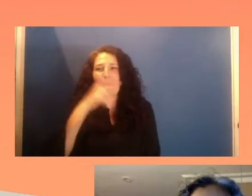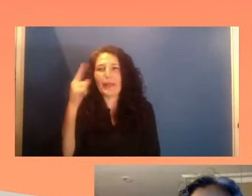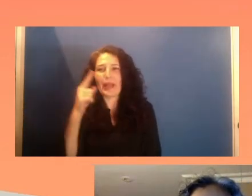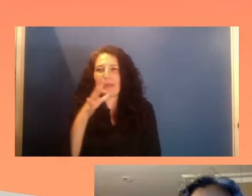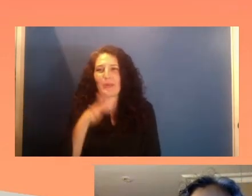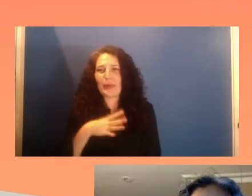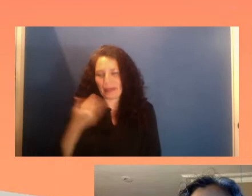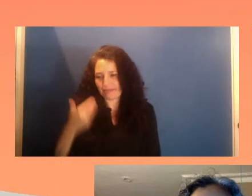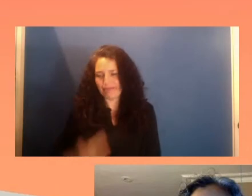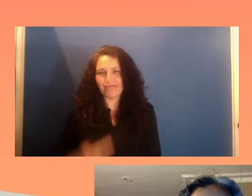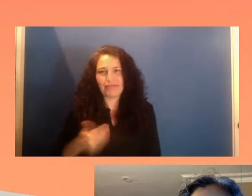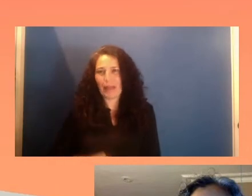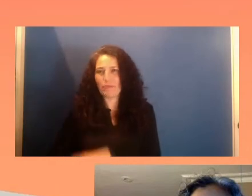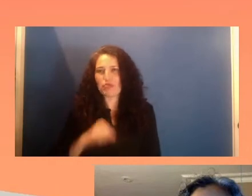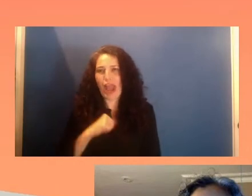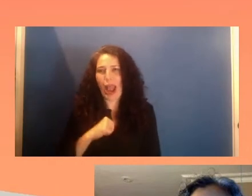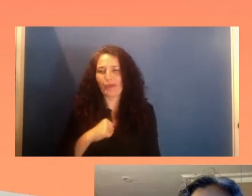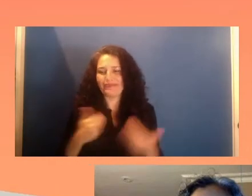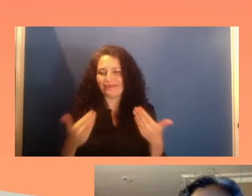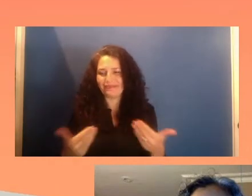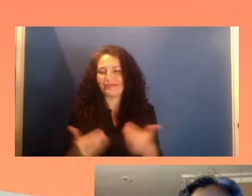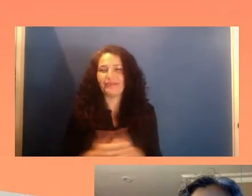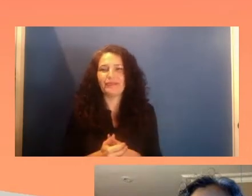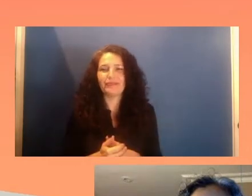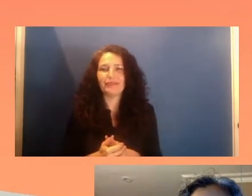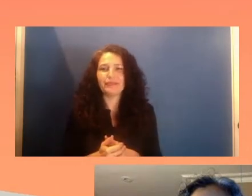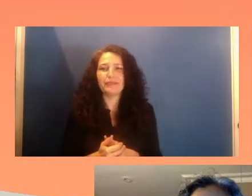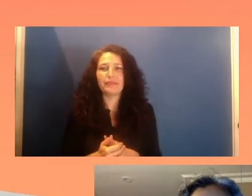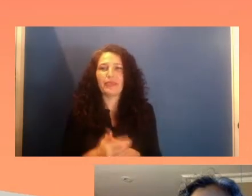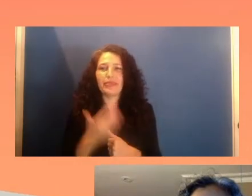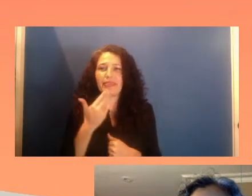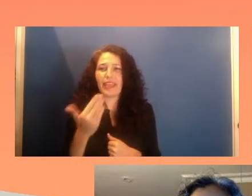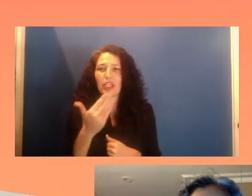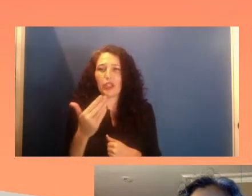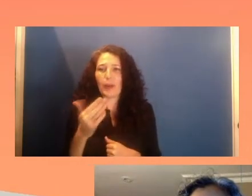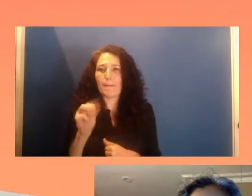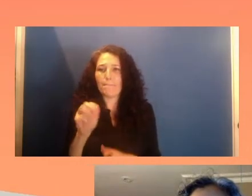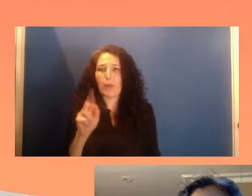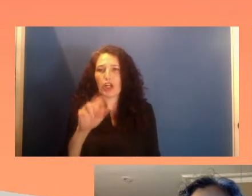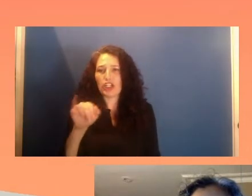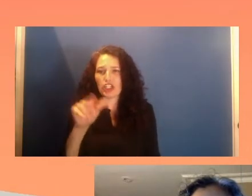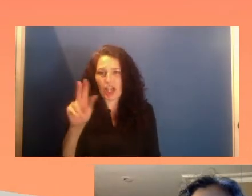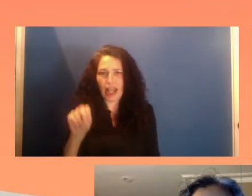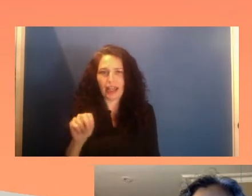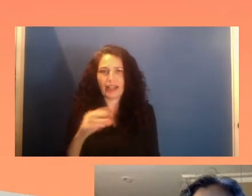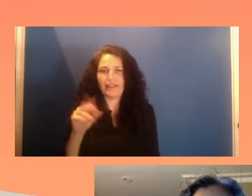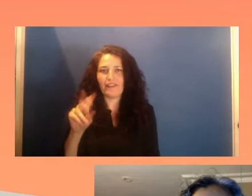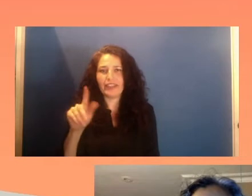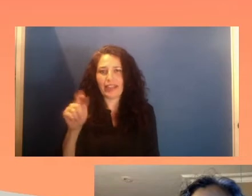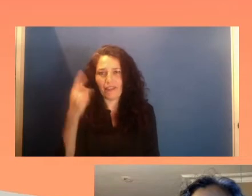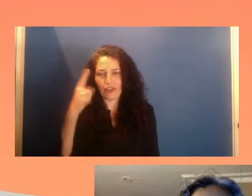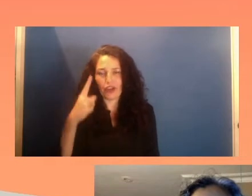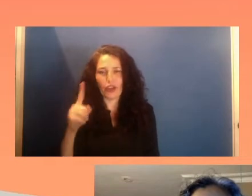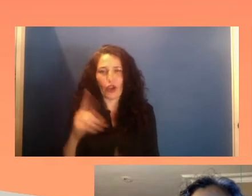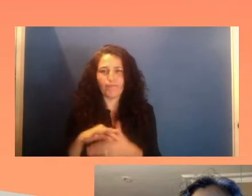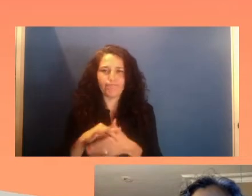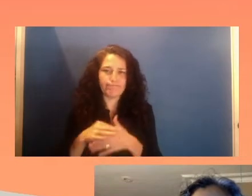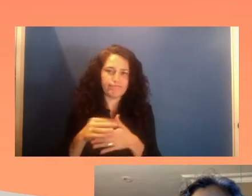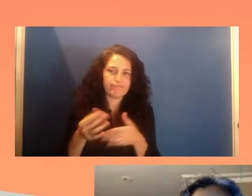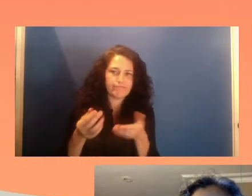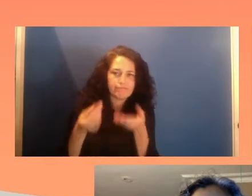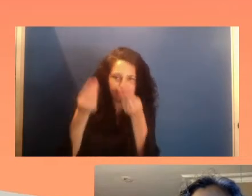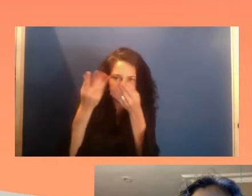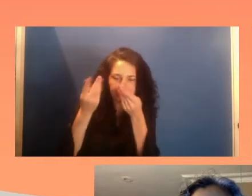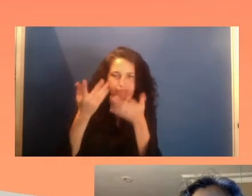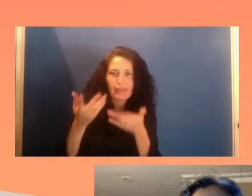woman, and proud of it. And so, thank you, Marjon. Thank you, Gita, for that context. I think, when this